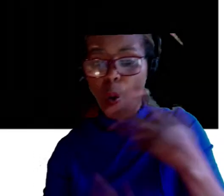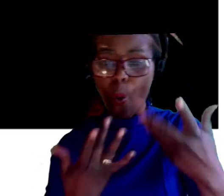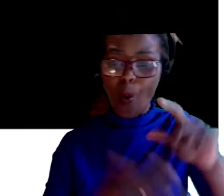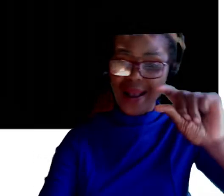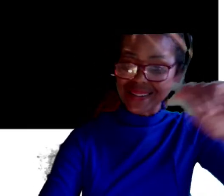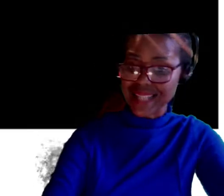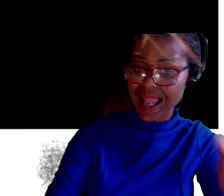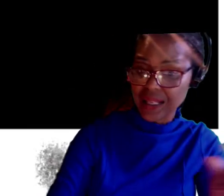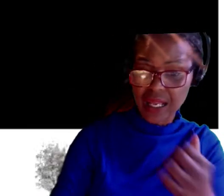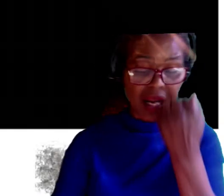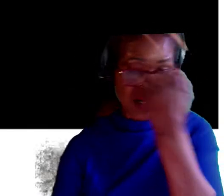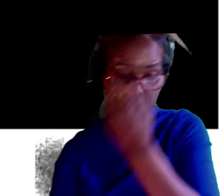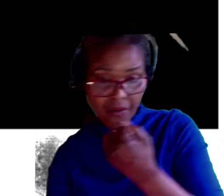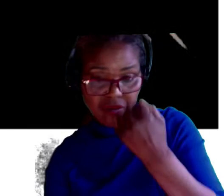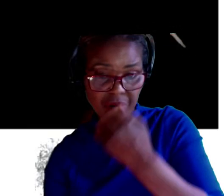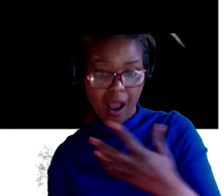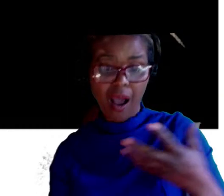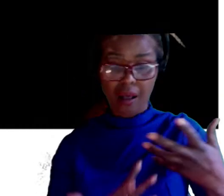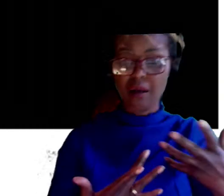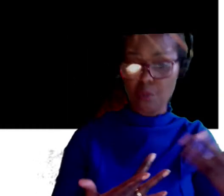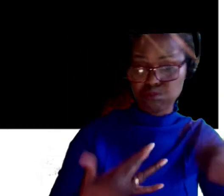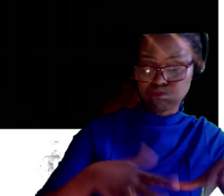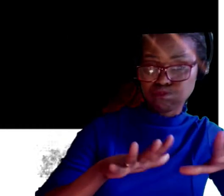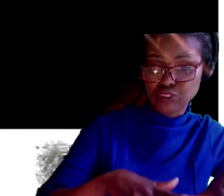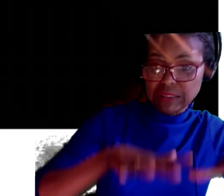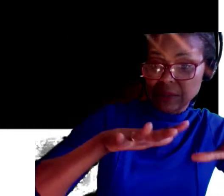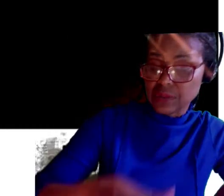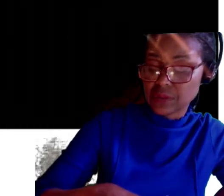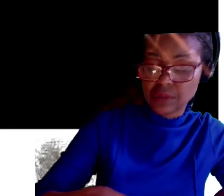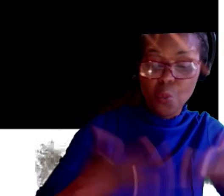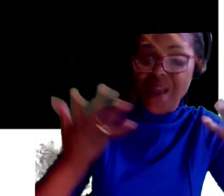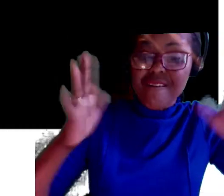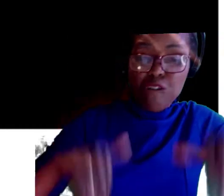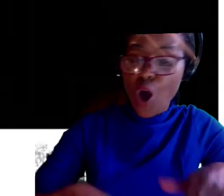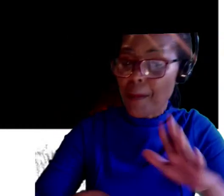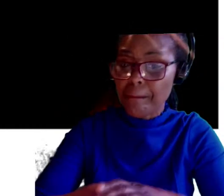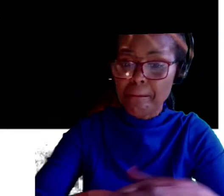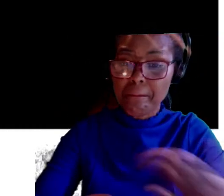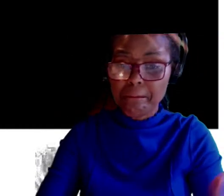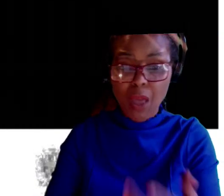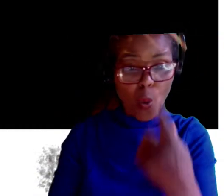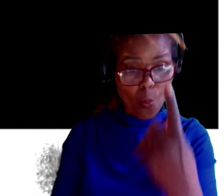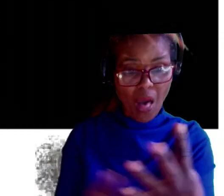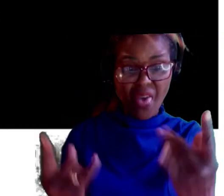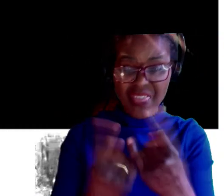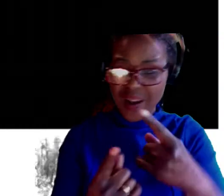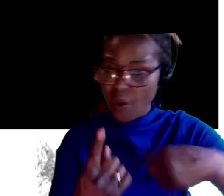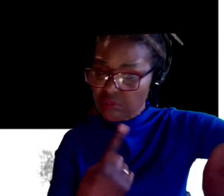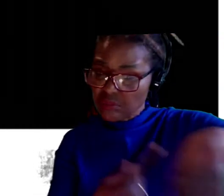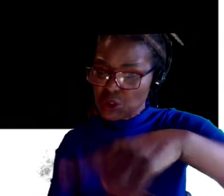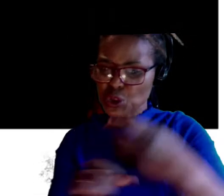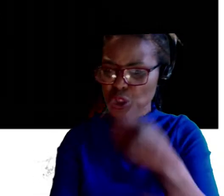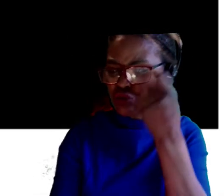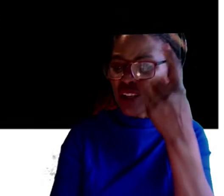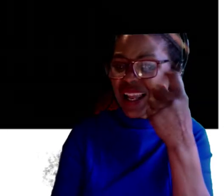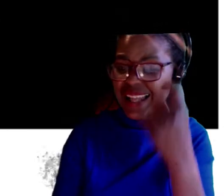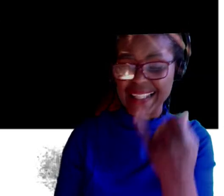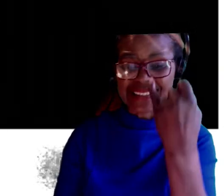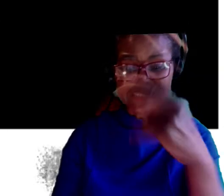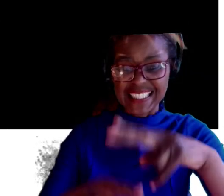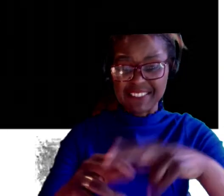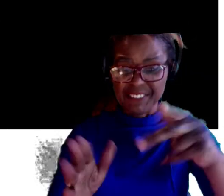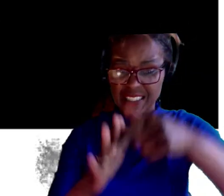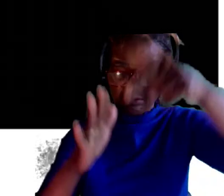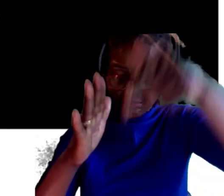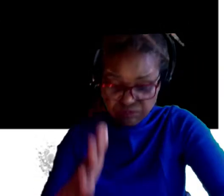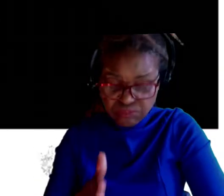Negroes, separate of Great Britain, it's one thing folks should all realize, 6 feet of dirt makes us all of one size. But